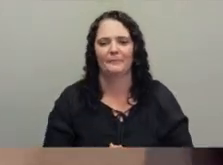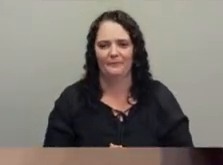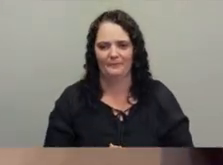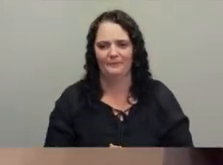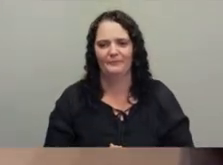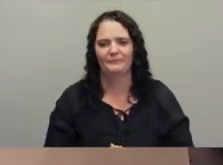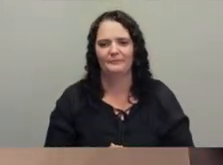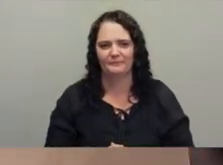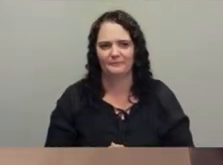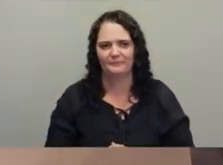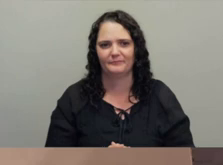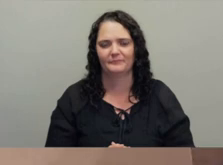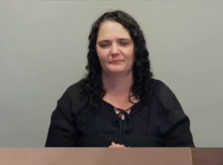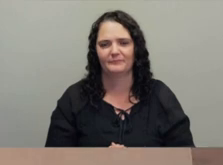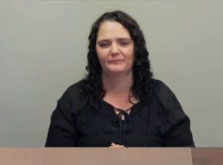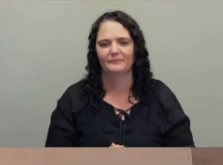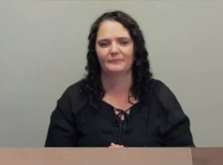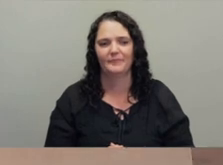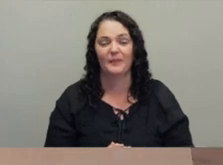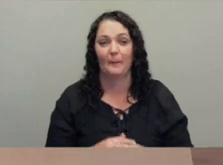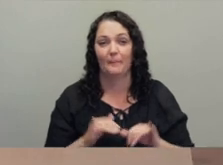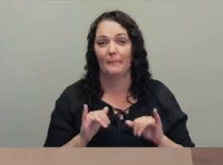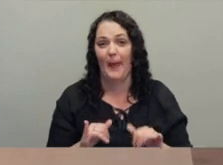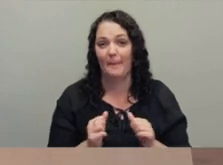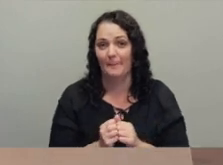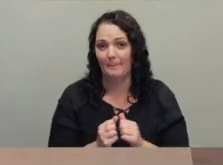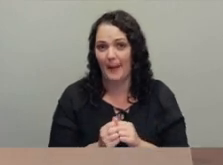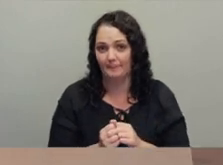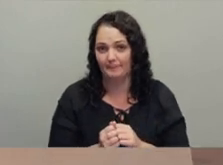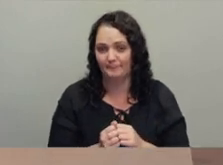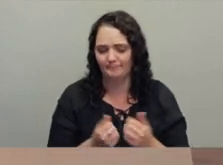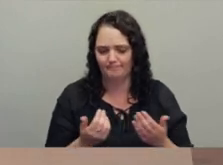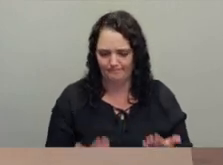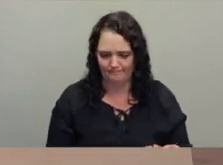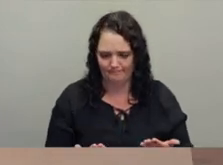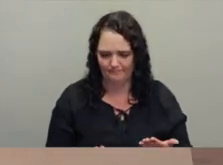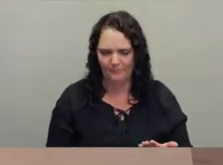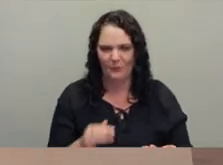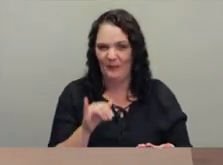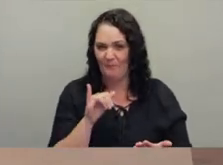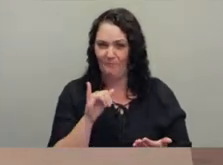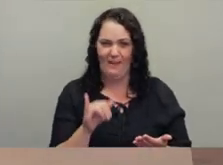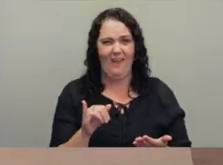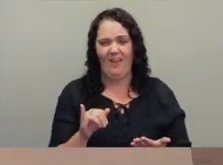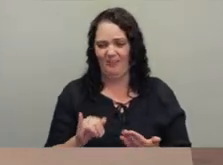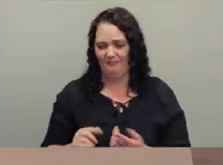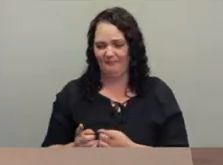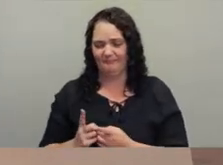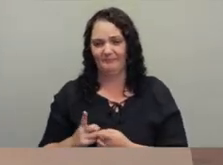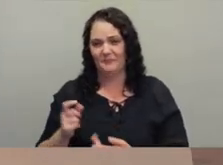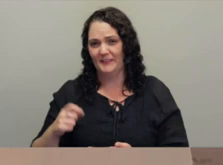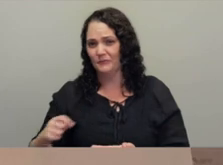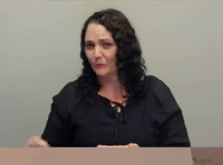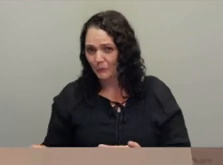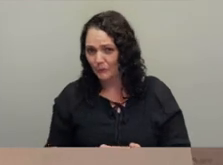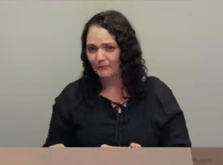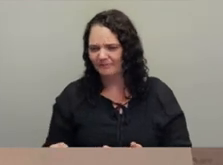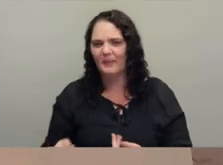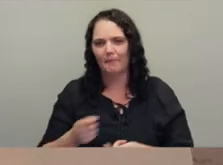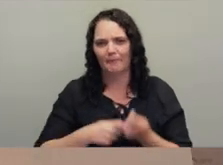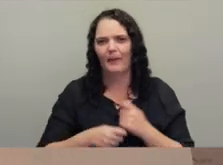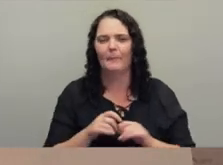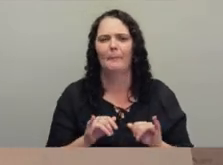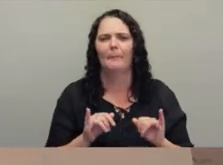going to do this drawing on bad paper with bad materials to make a bad drawing. And we'll see if bad